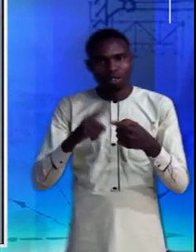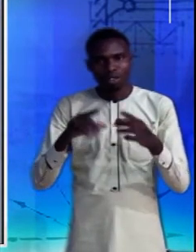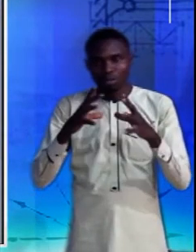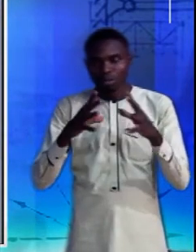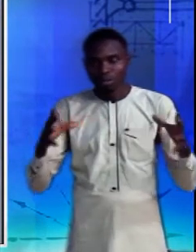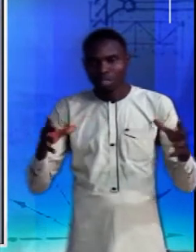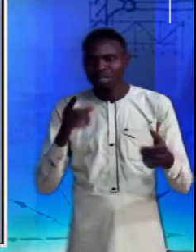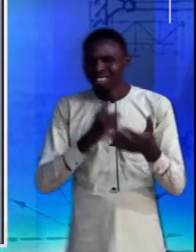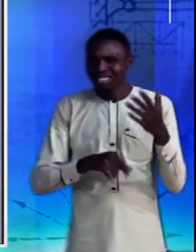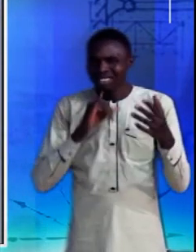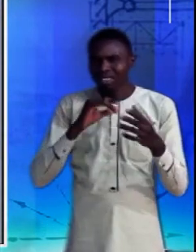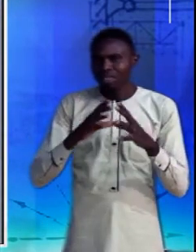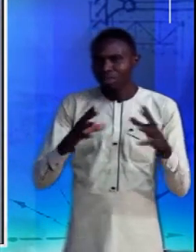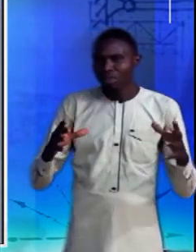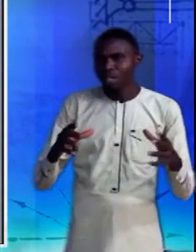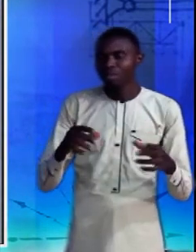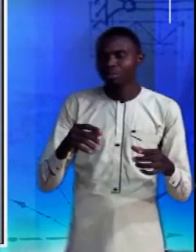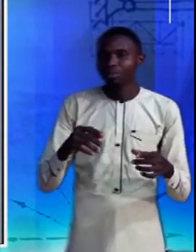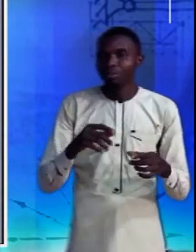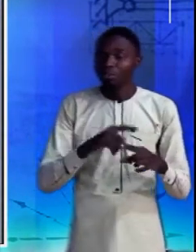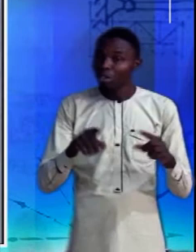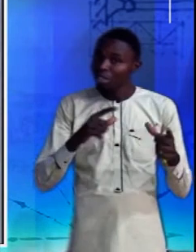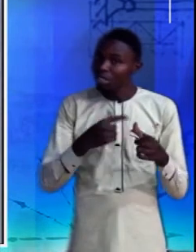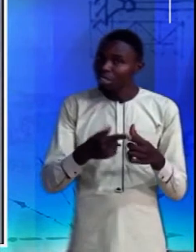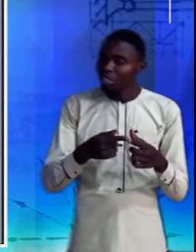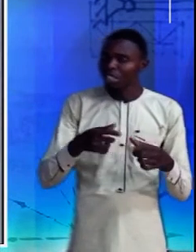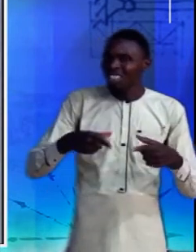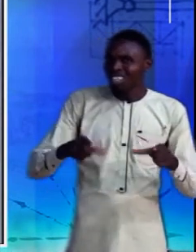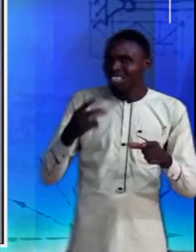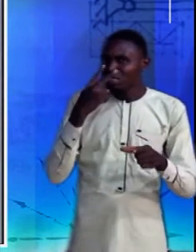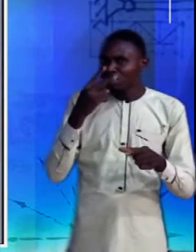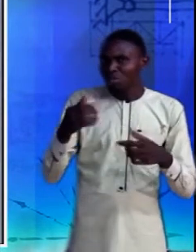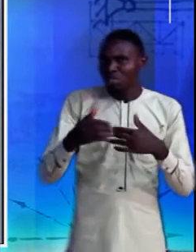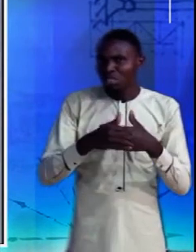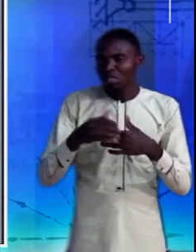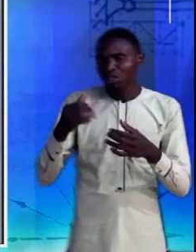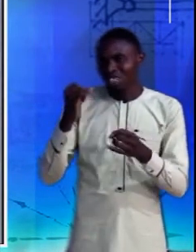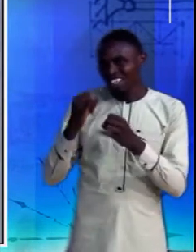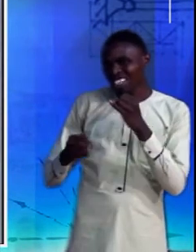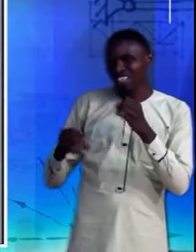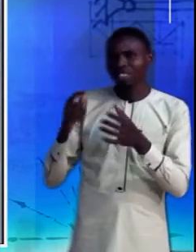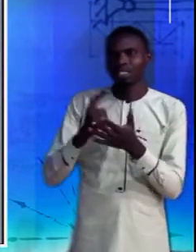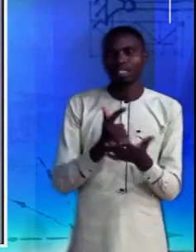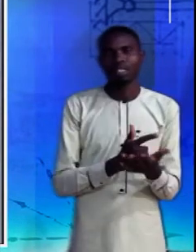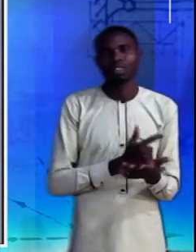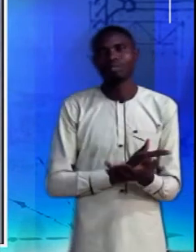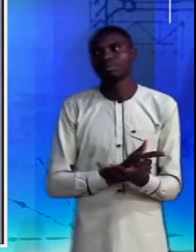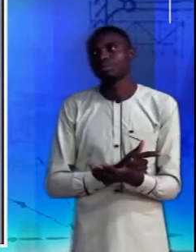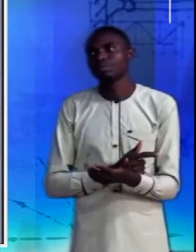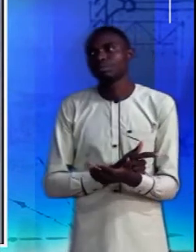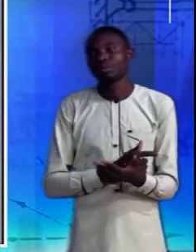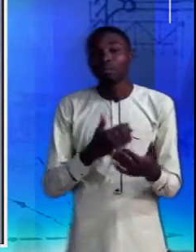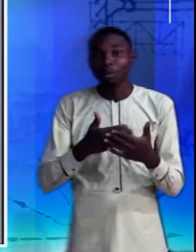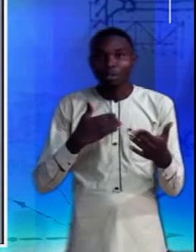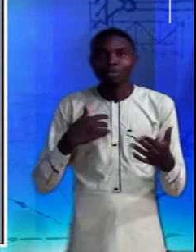discussed about different classifications of meter and different combustion of